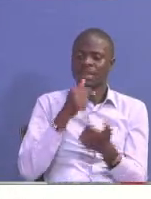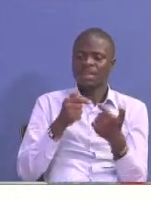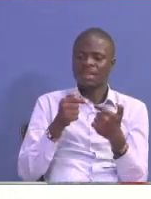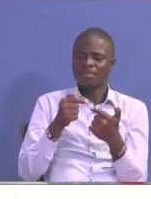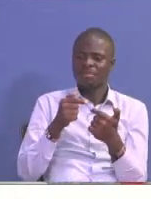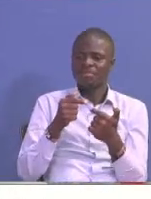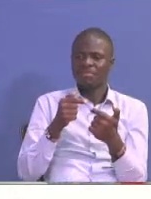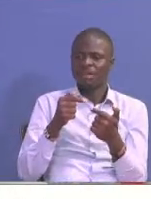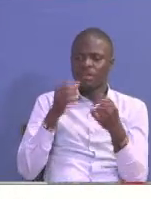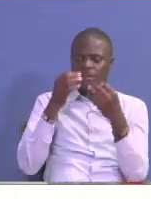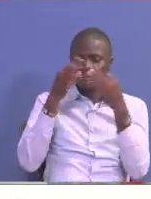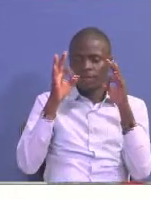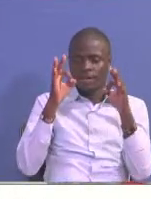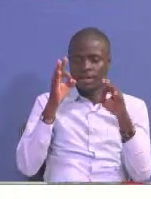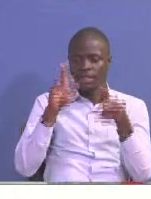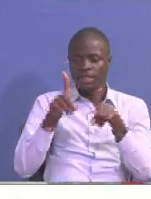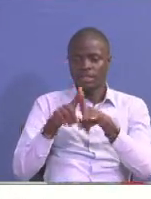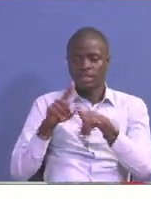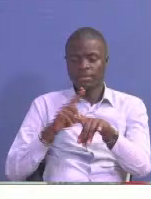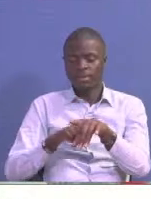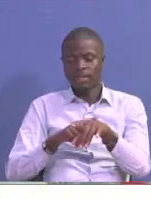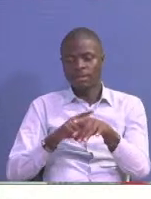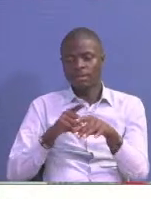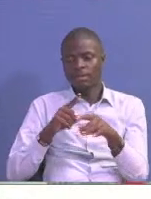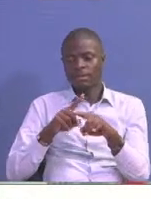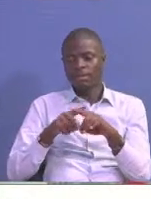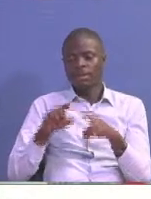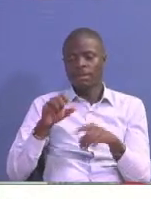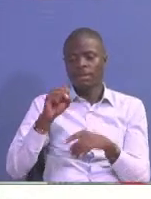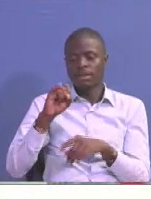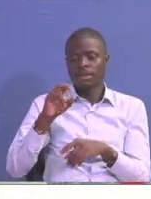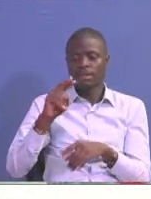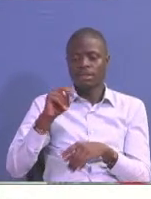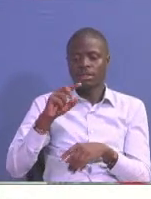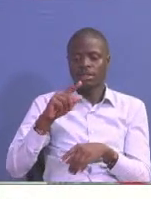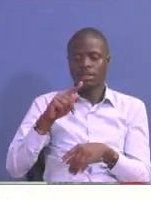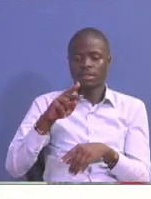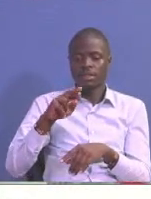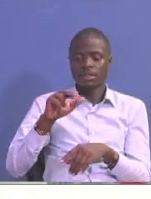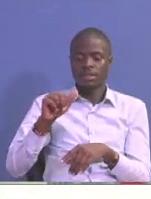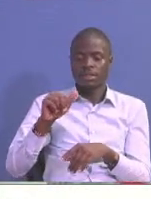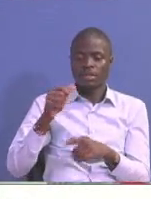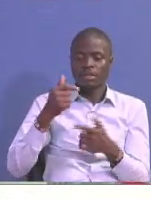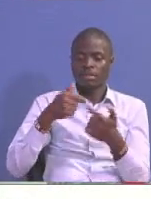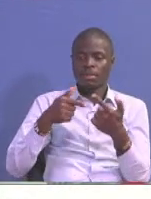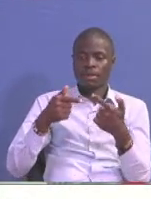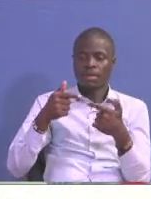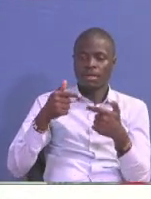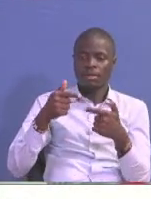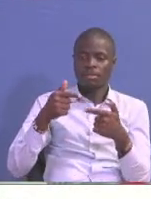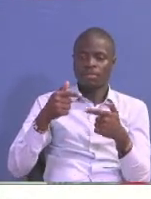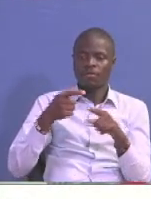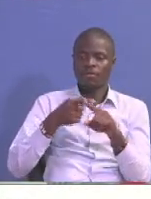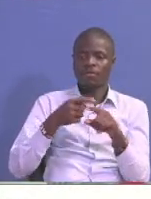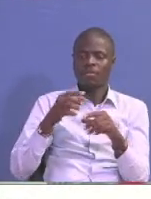time. But Singapore was able to move from third world to first world in 20 years.